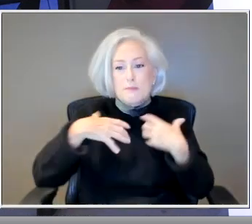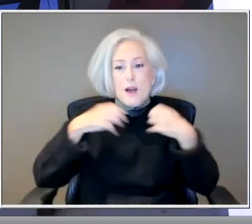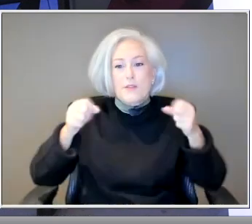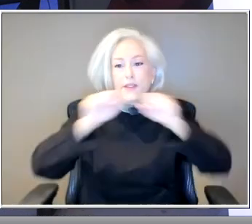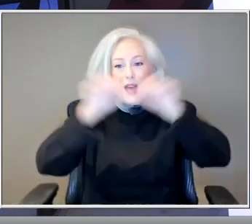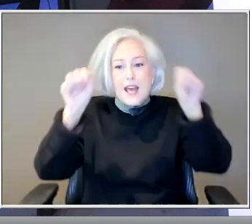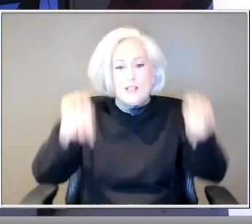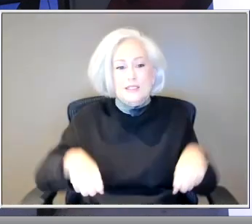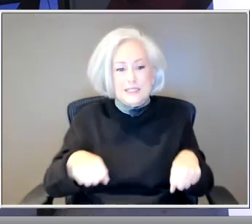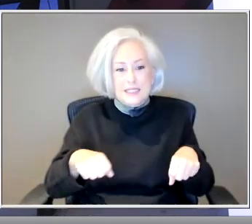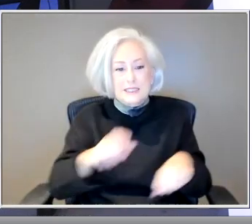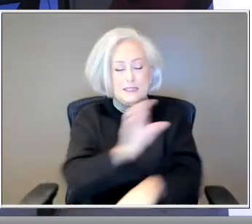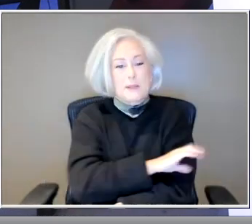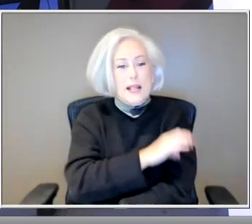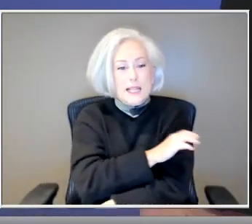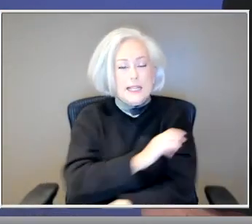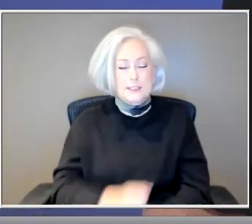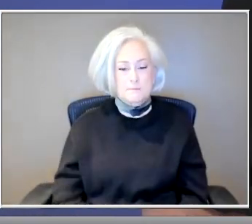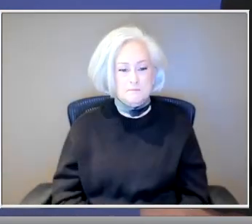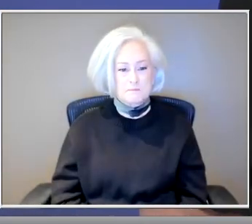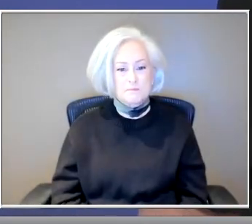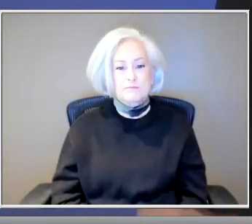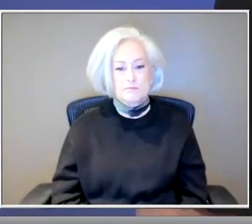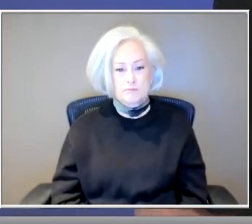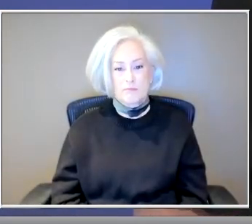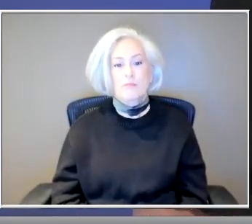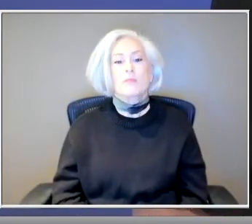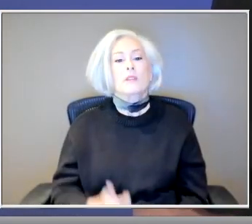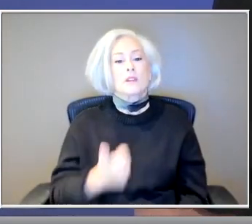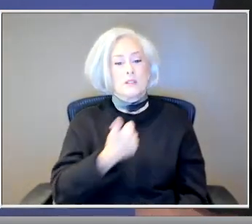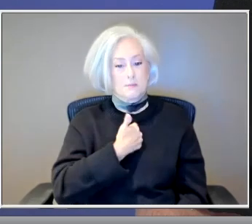disease clinic? Well, actually, when I became pregnant with